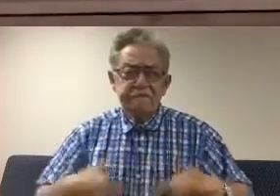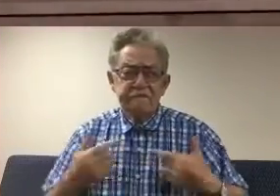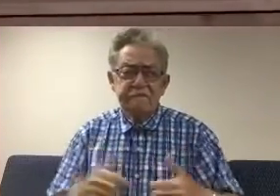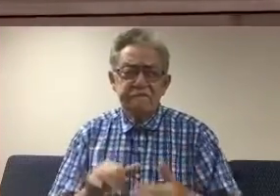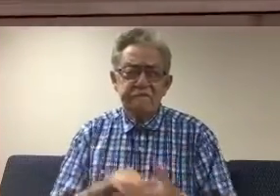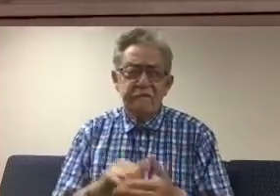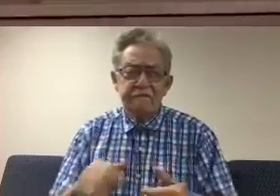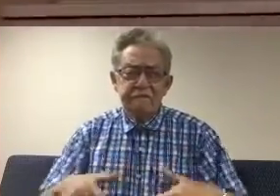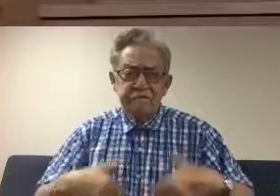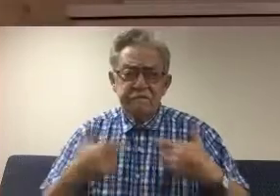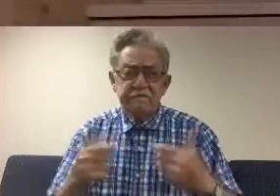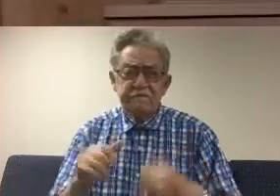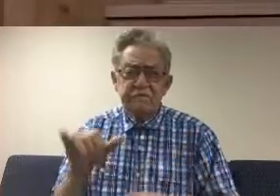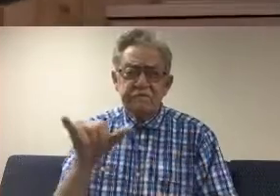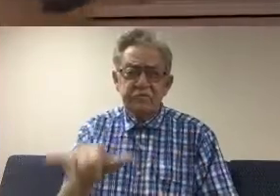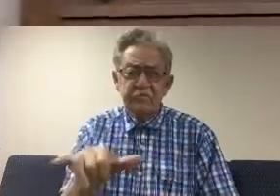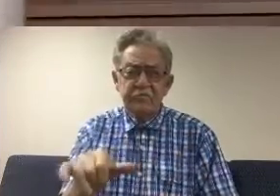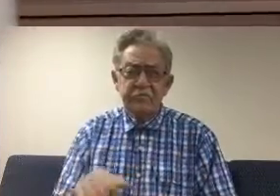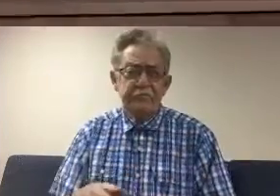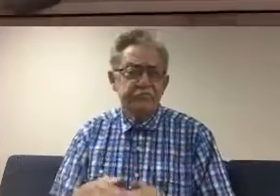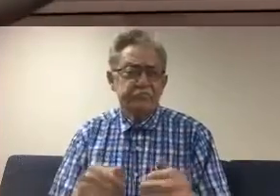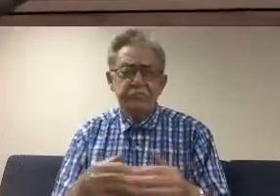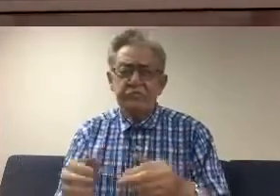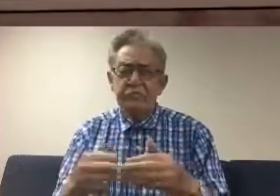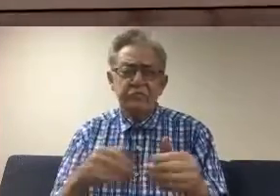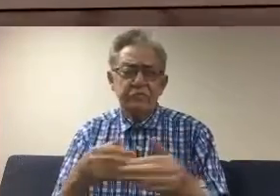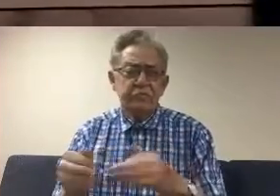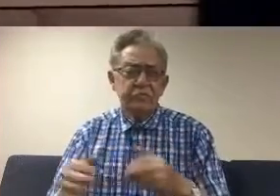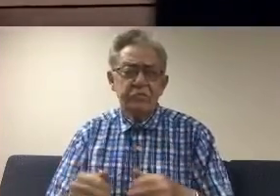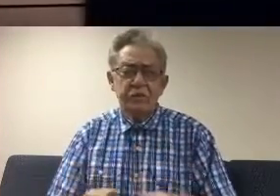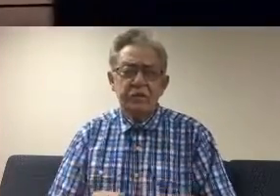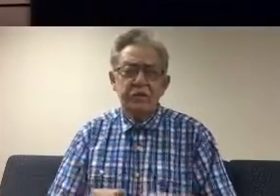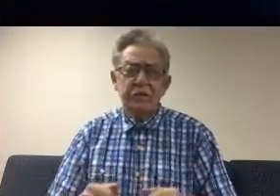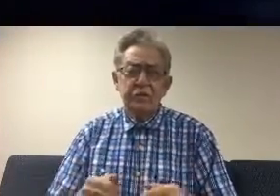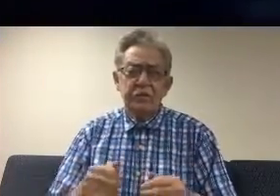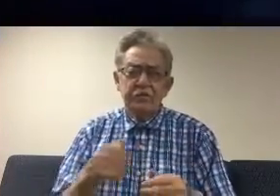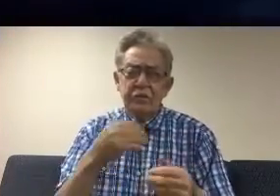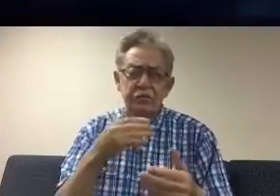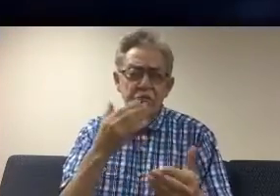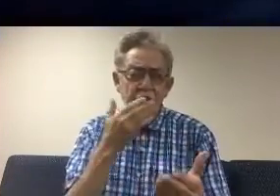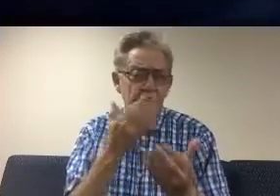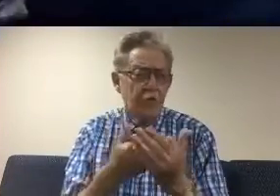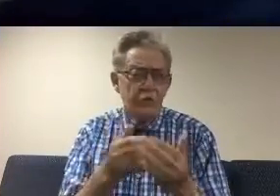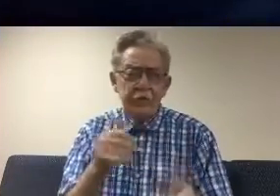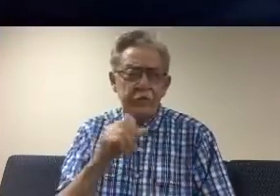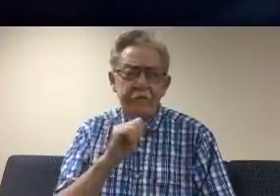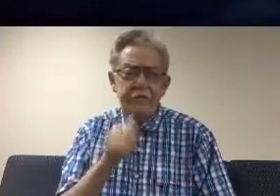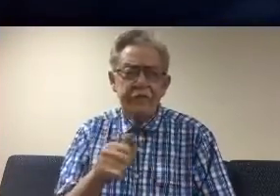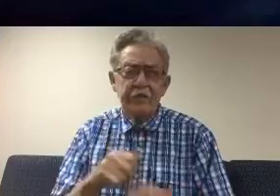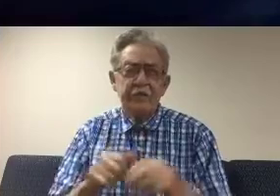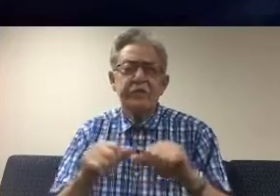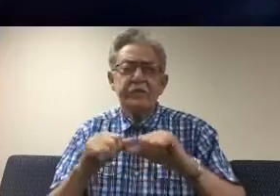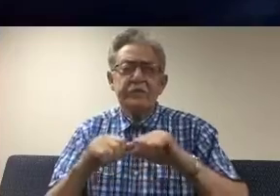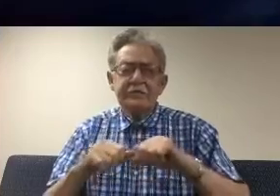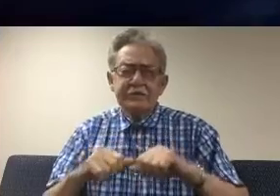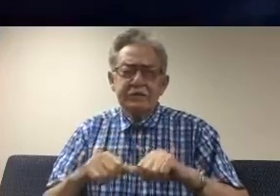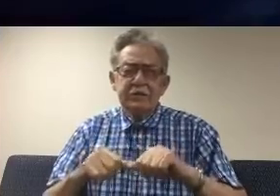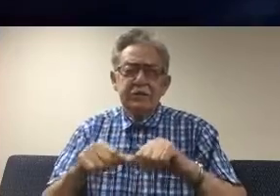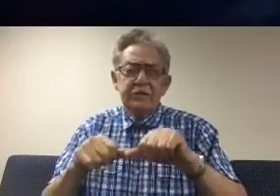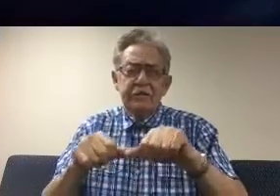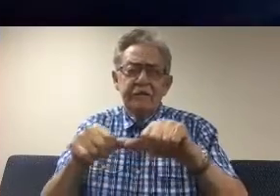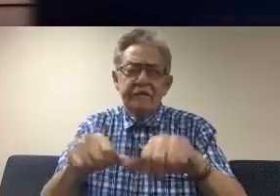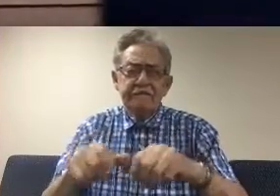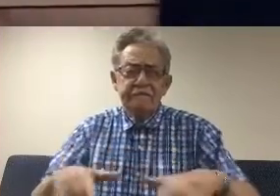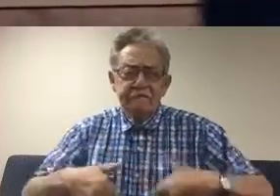it. It doesn't matter if people redefine whether it's good or not. That's okay. But that you continue to consistently live